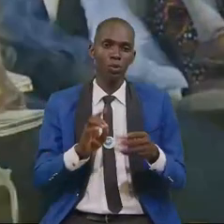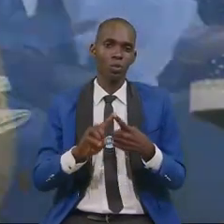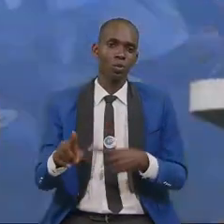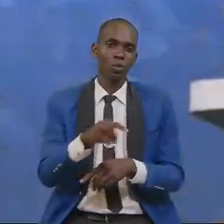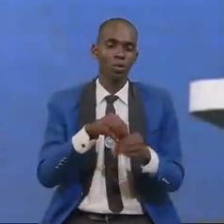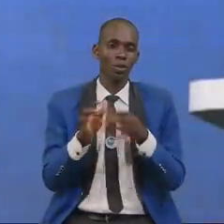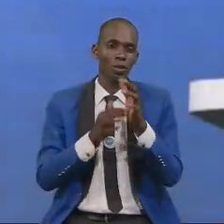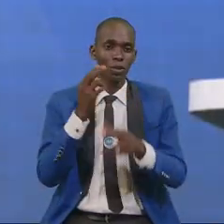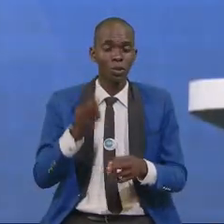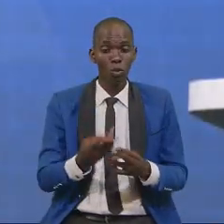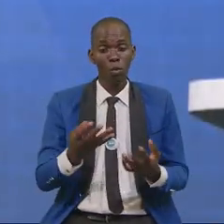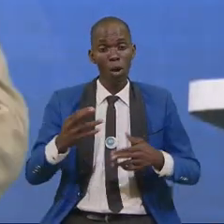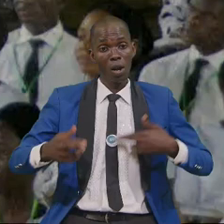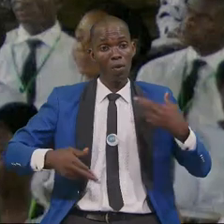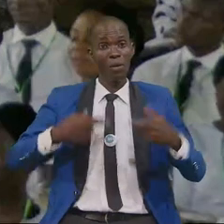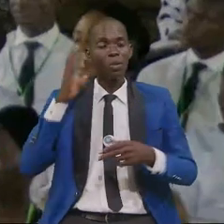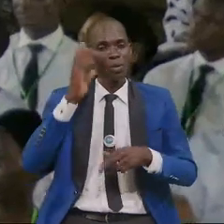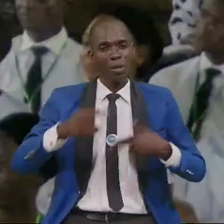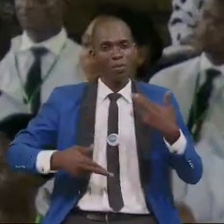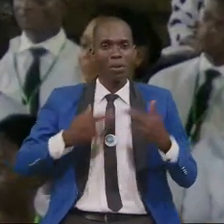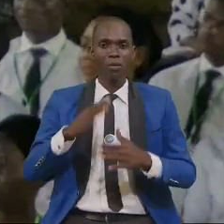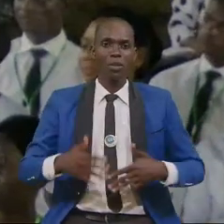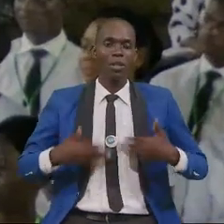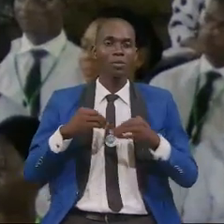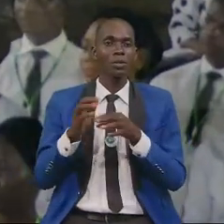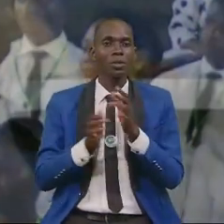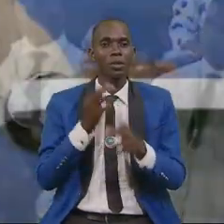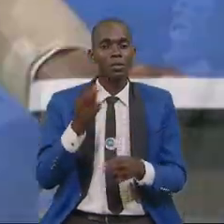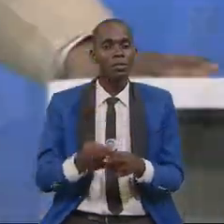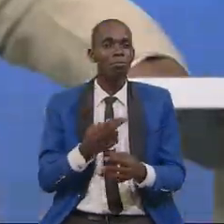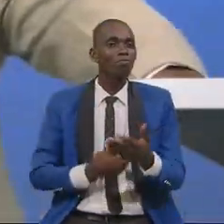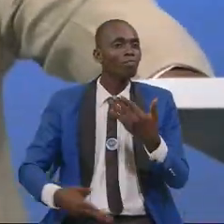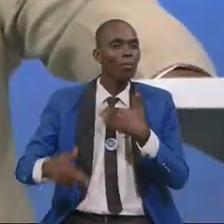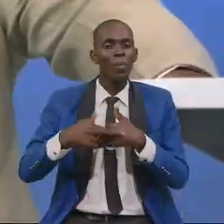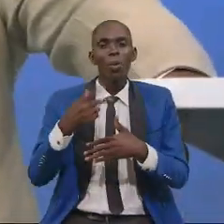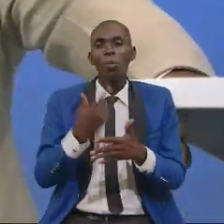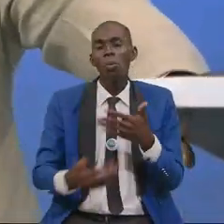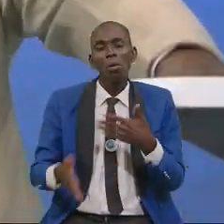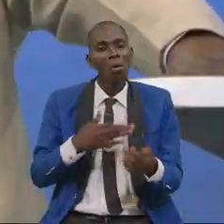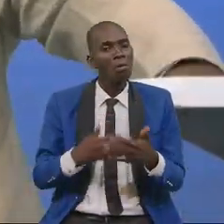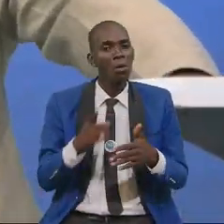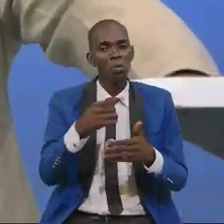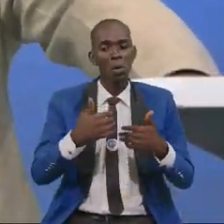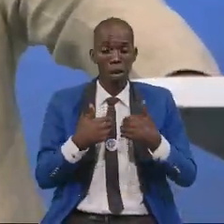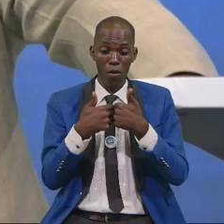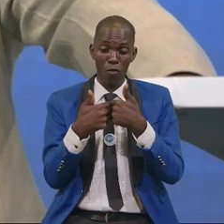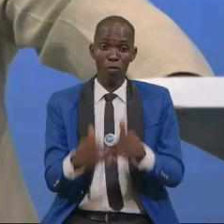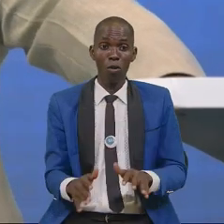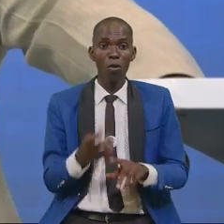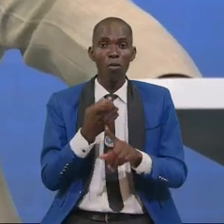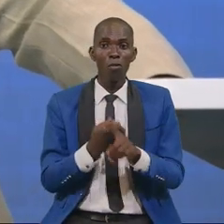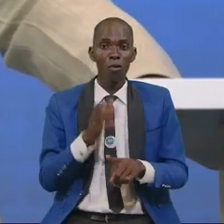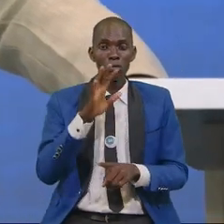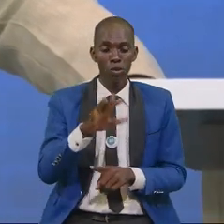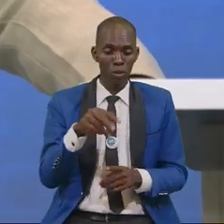your life, he'll revive your life. Restoration, whatever it is you have lost from your standing